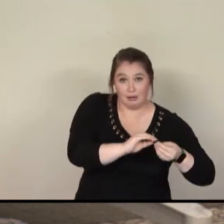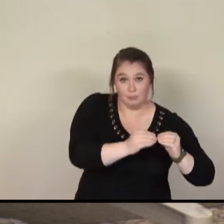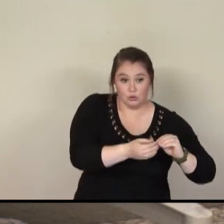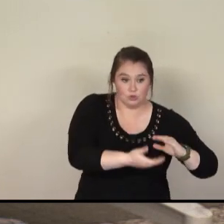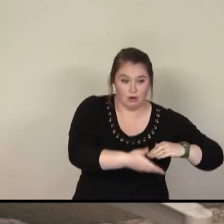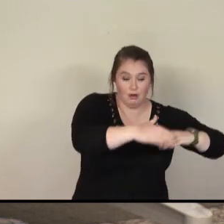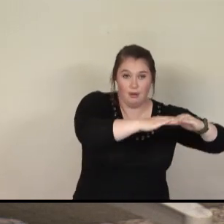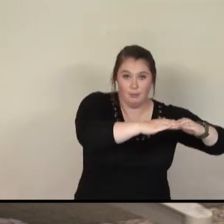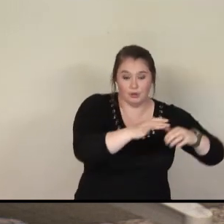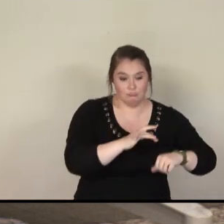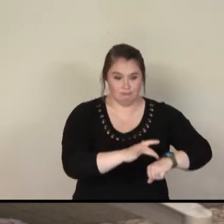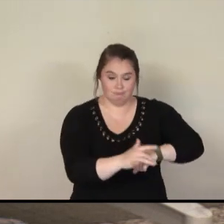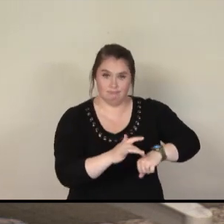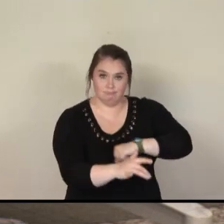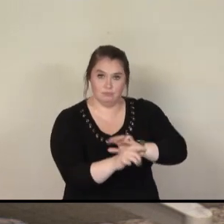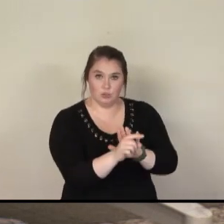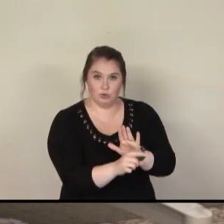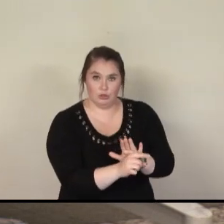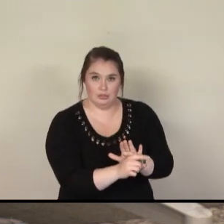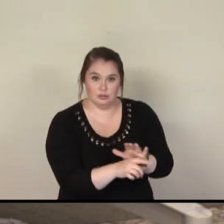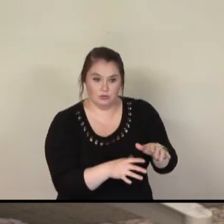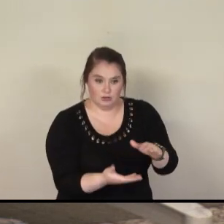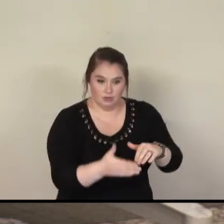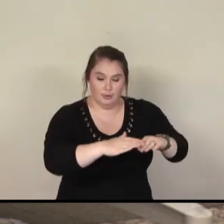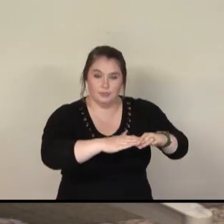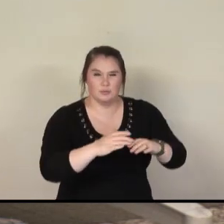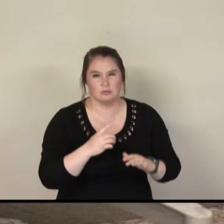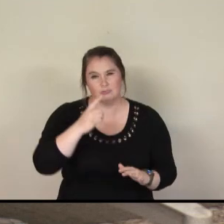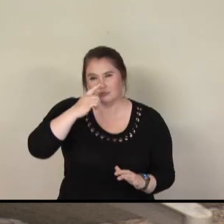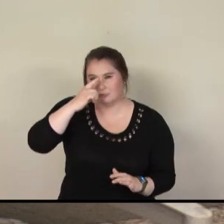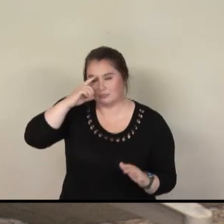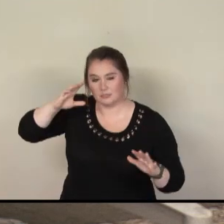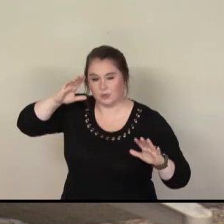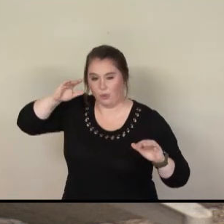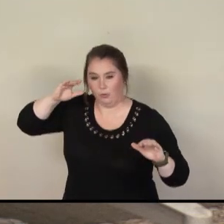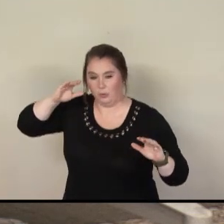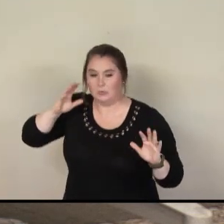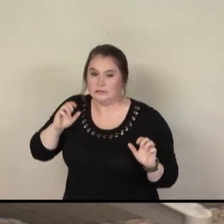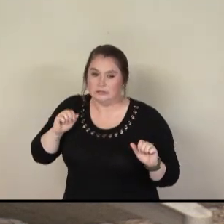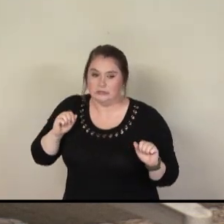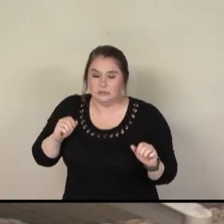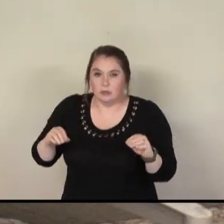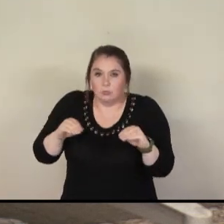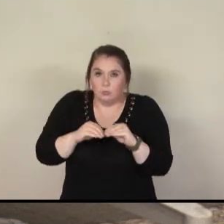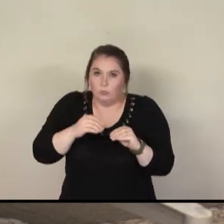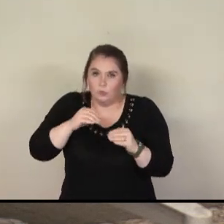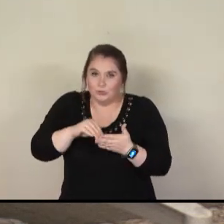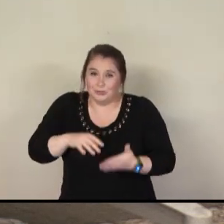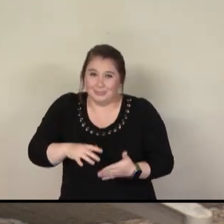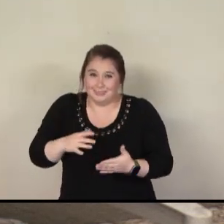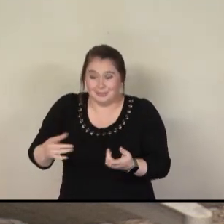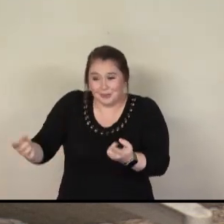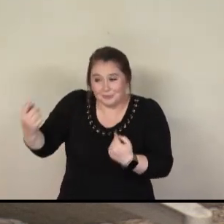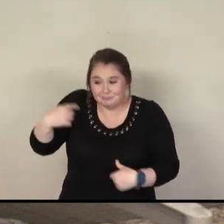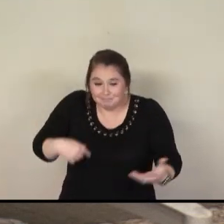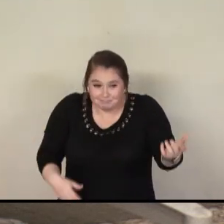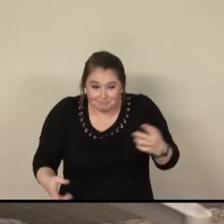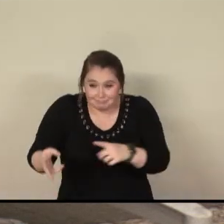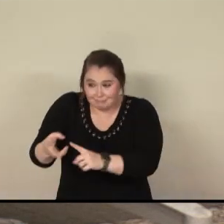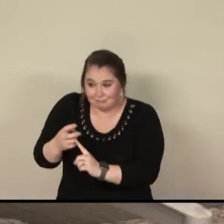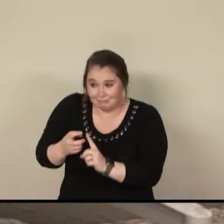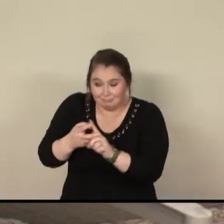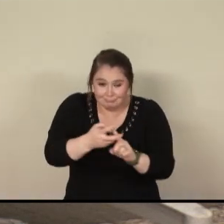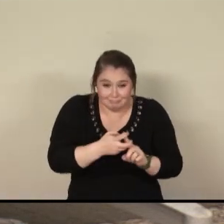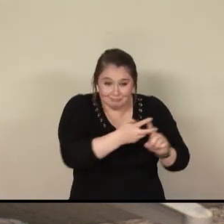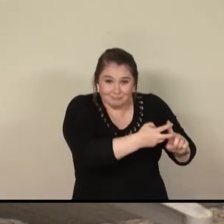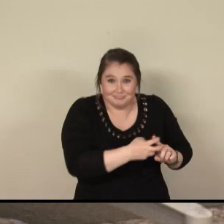early grade levels are up, so we're kind of hopeful that we'll get some of those kids, slowly but surely get some of those kids